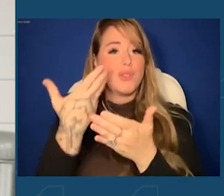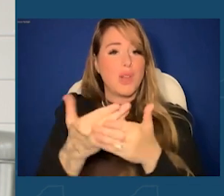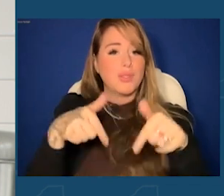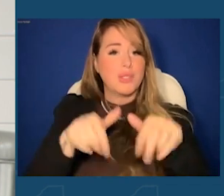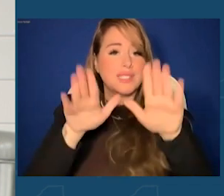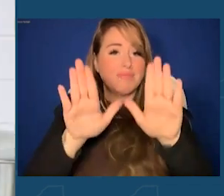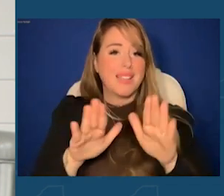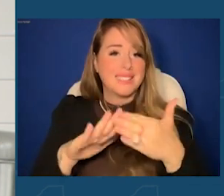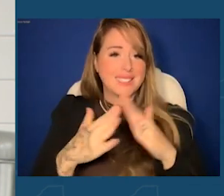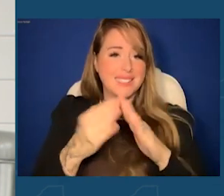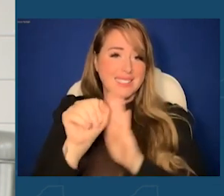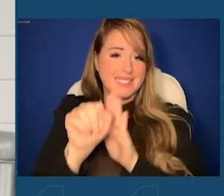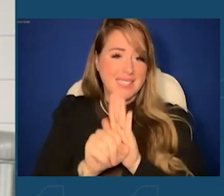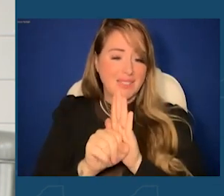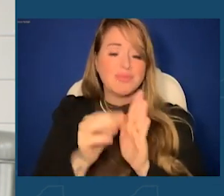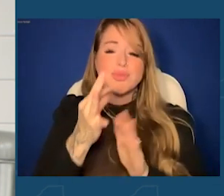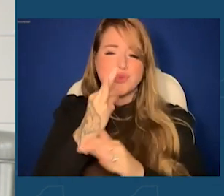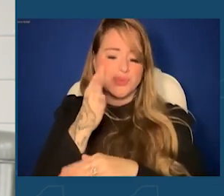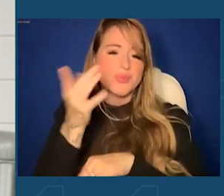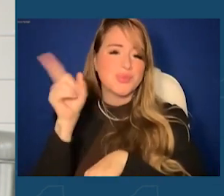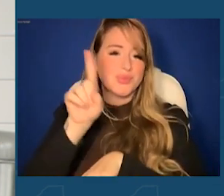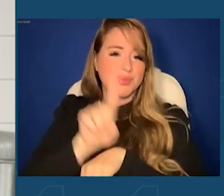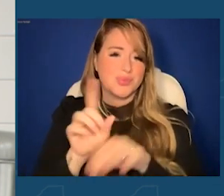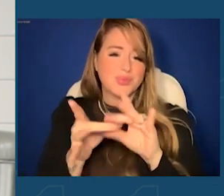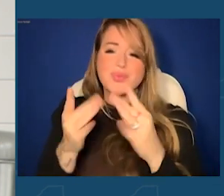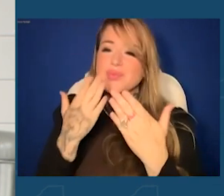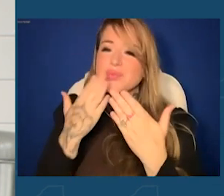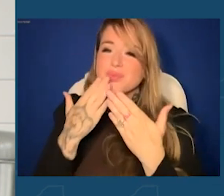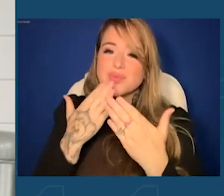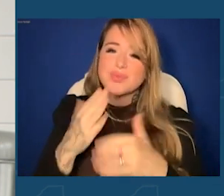state. So you'll be hearing from him momentarily. Thank you, Javier. Thank you.